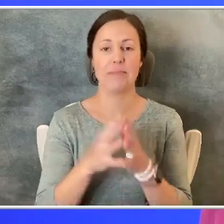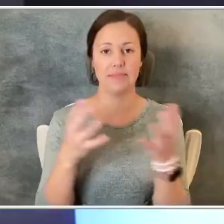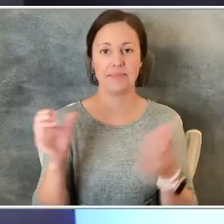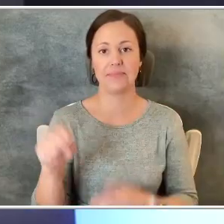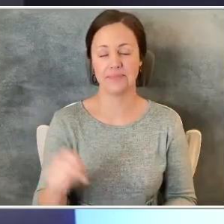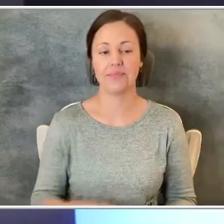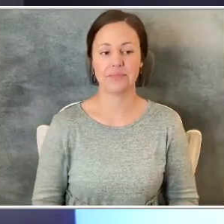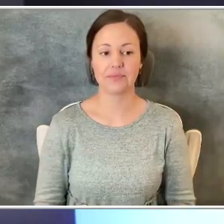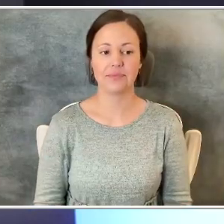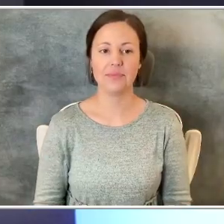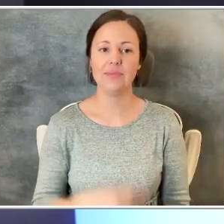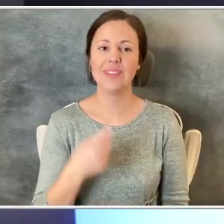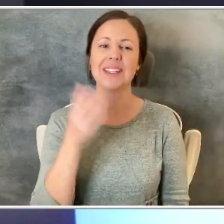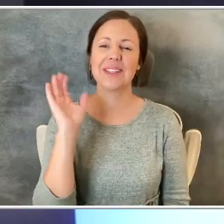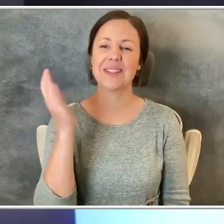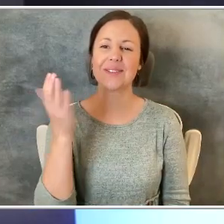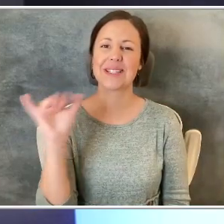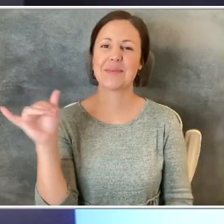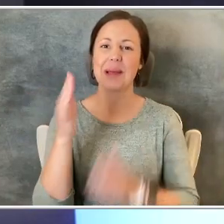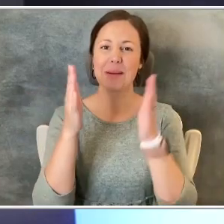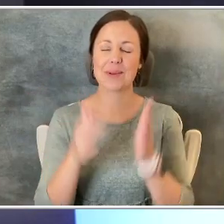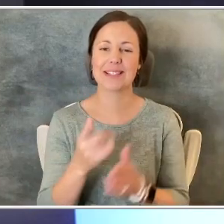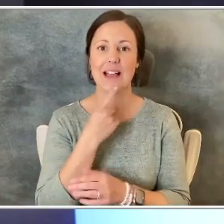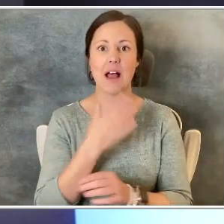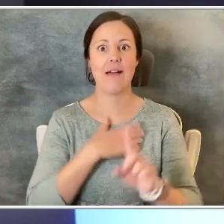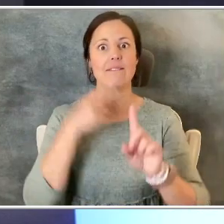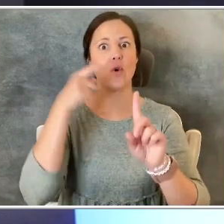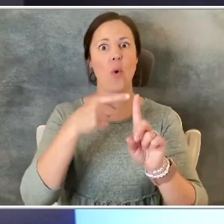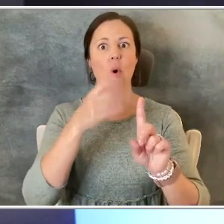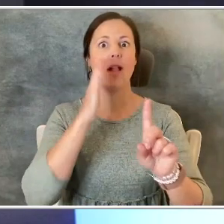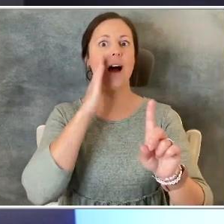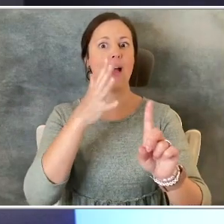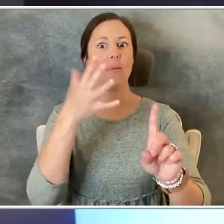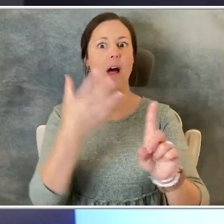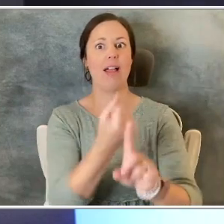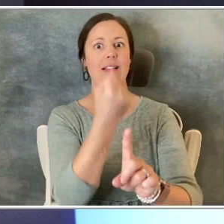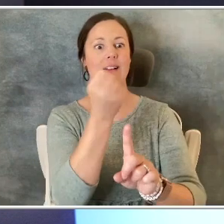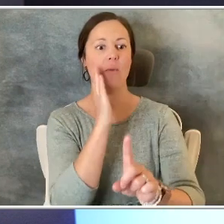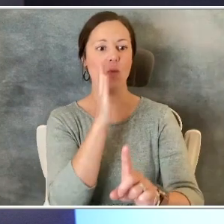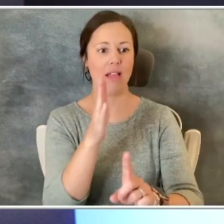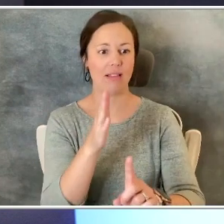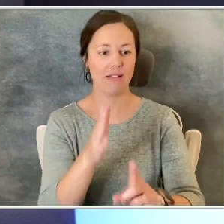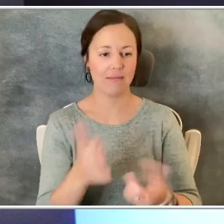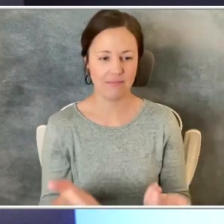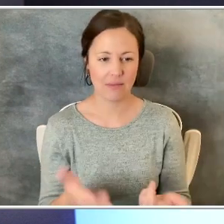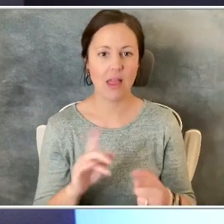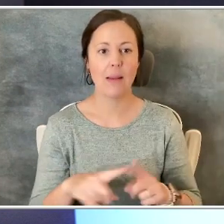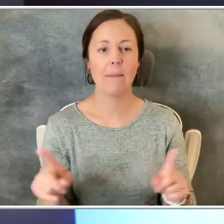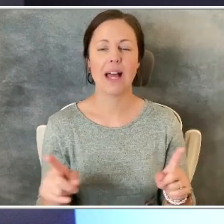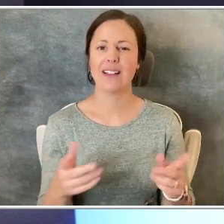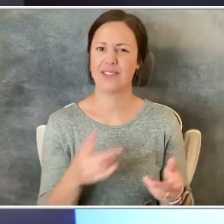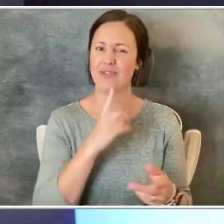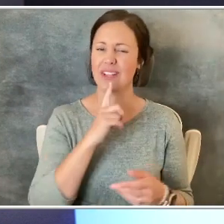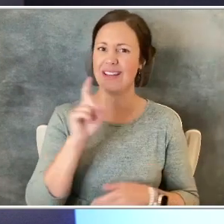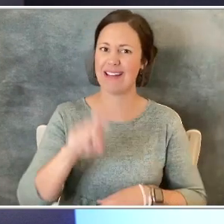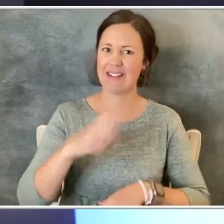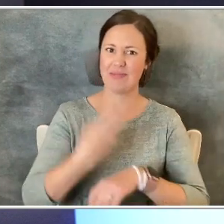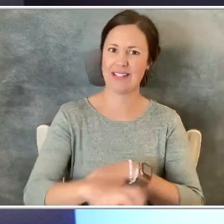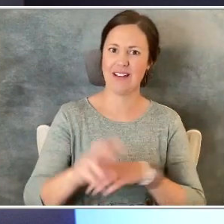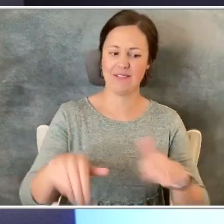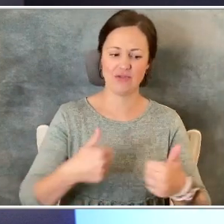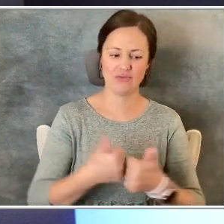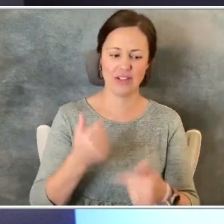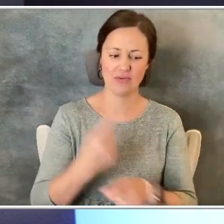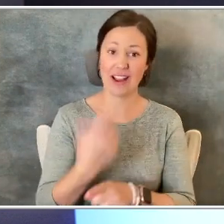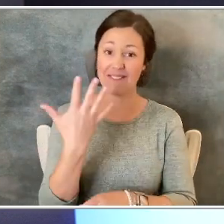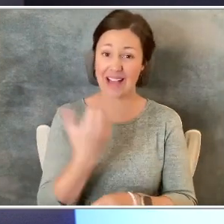seem like one of those people who can say, I got a goal, I'm going to go get it. But at some part, this had to be tough when you had to go through 5 years of that.